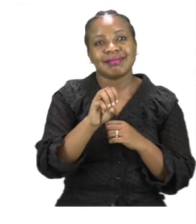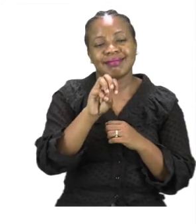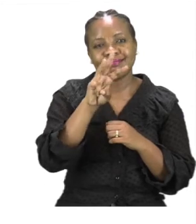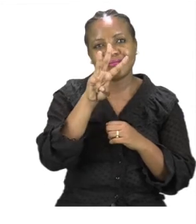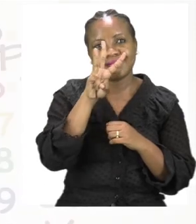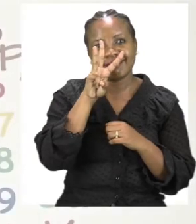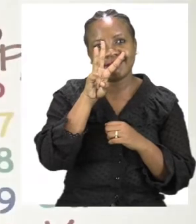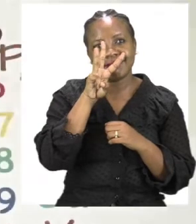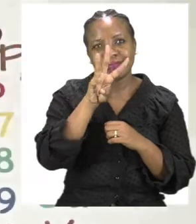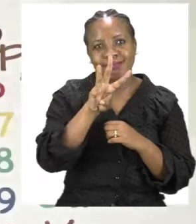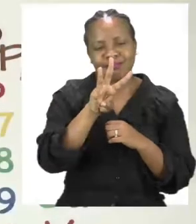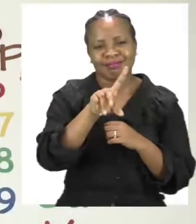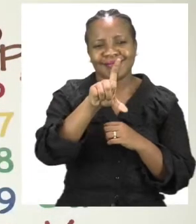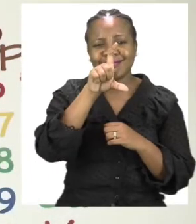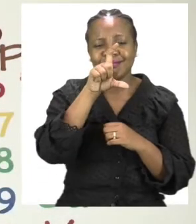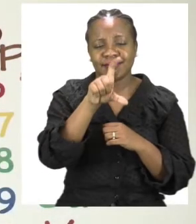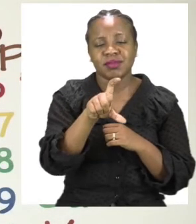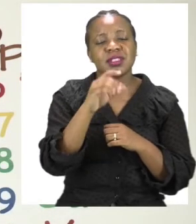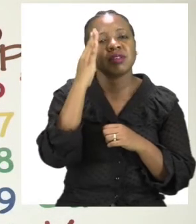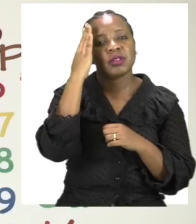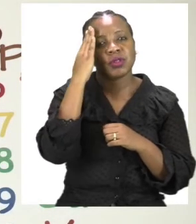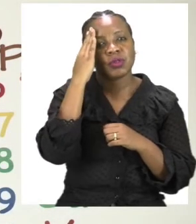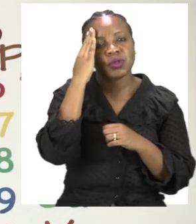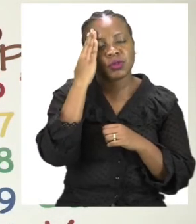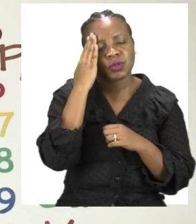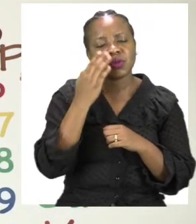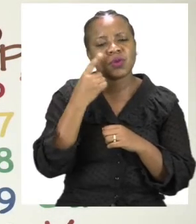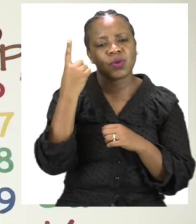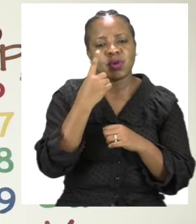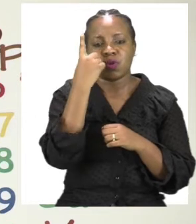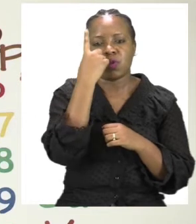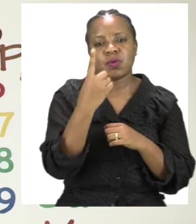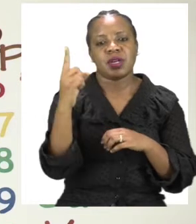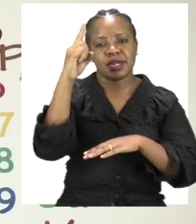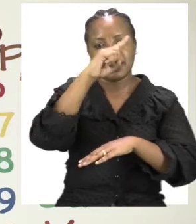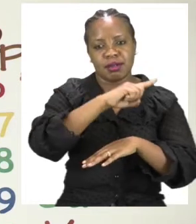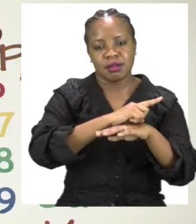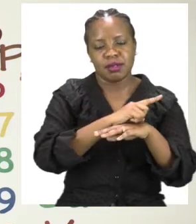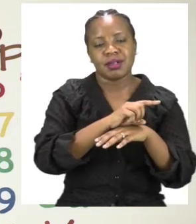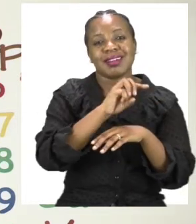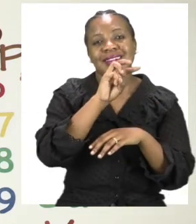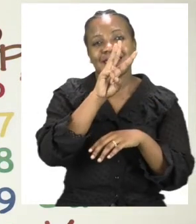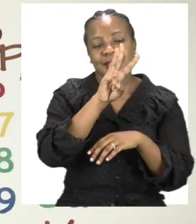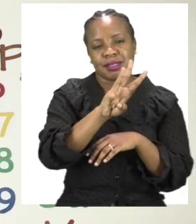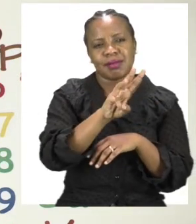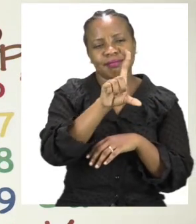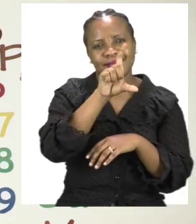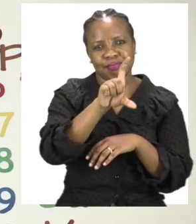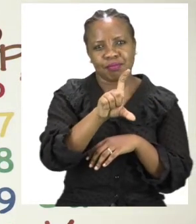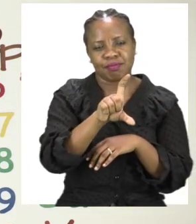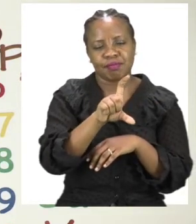only have one word with a capital letter W, and that word is Wednesday.